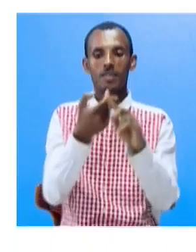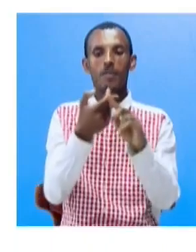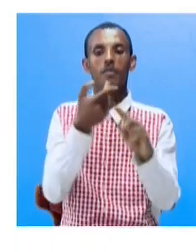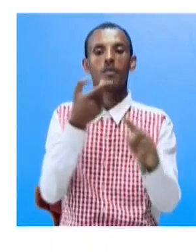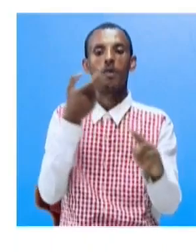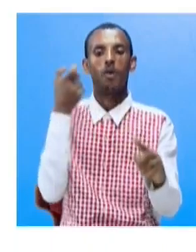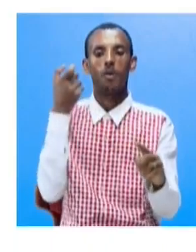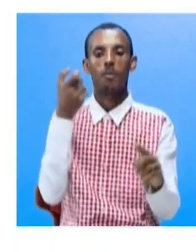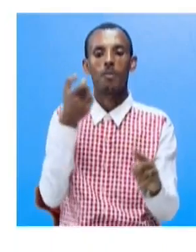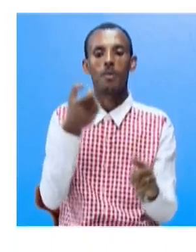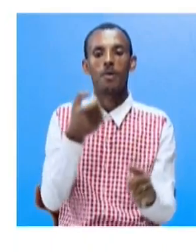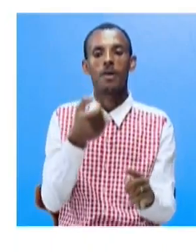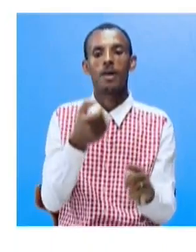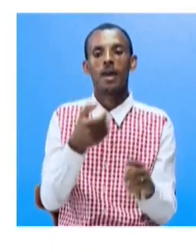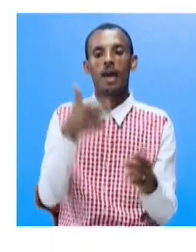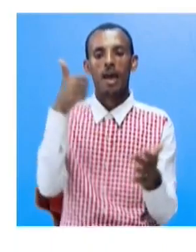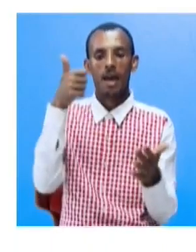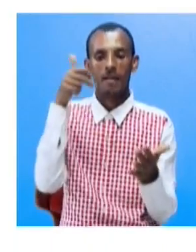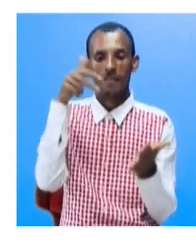from a fixed